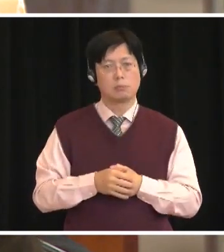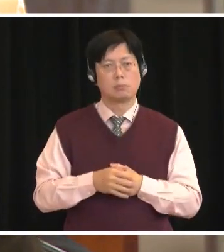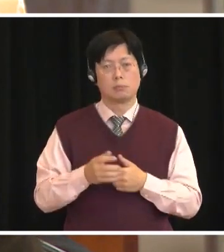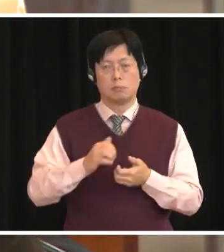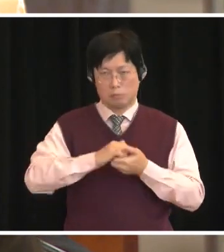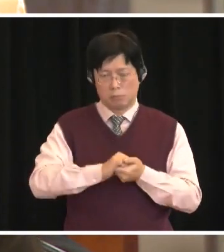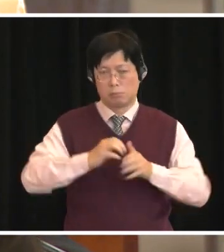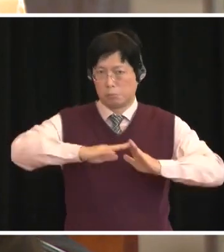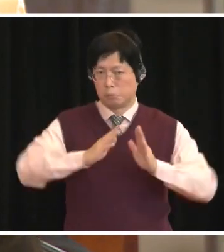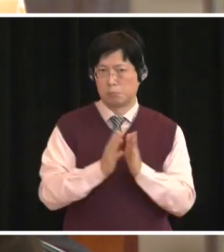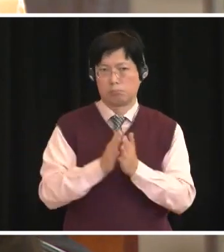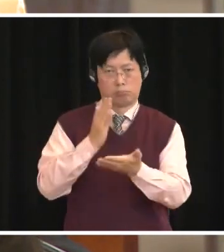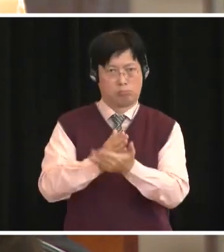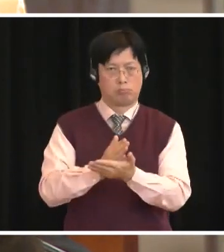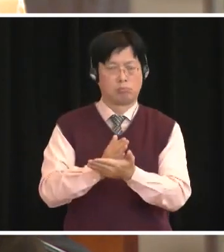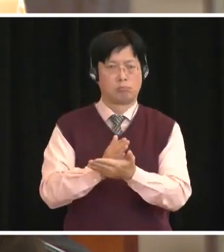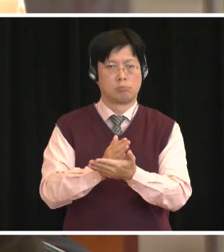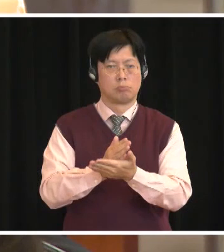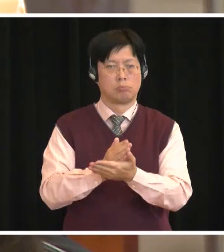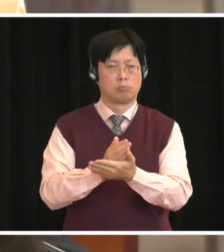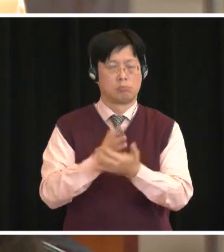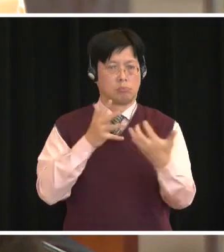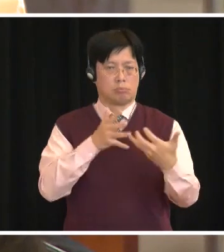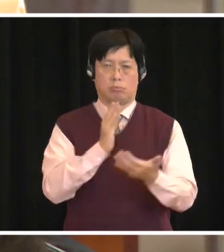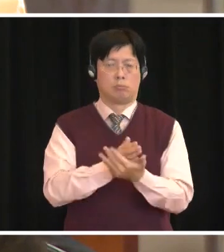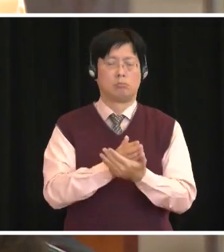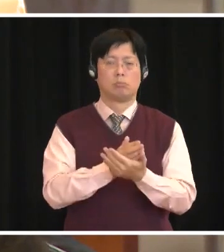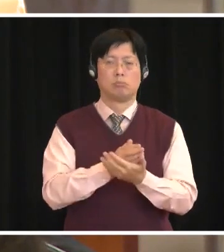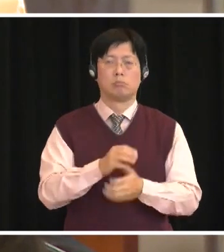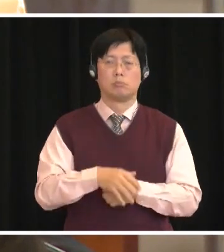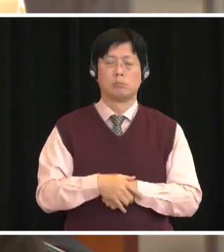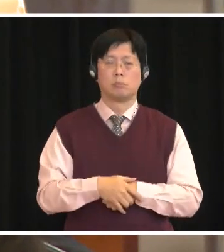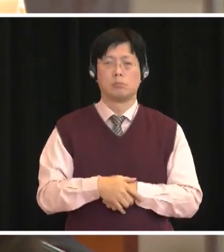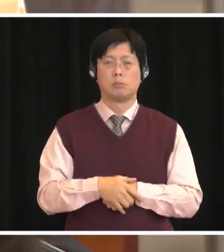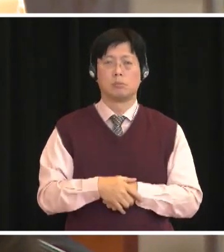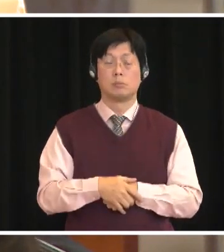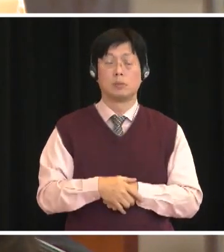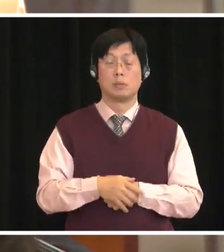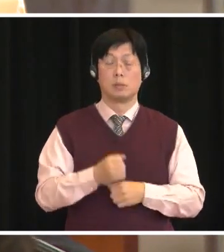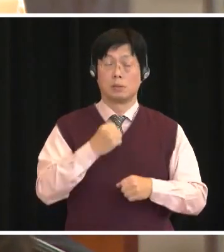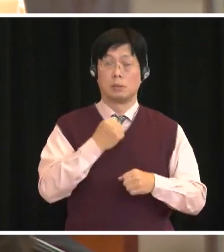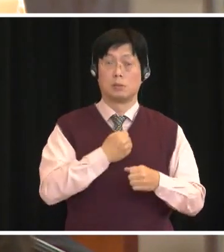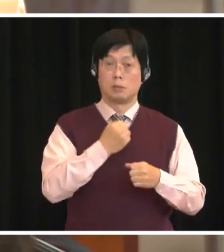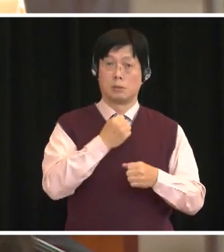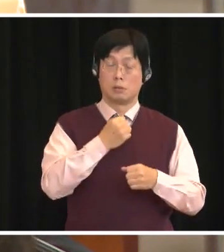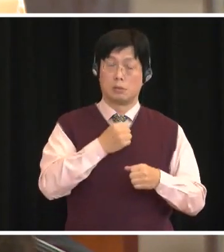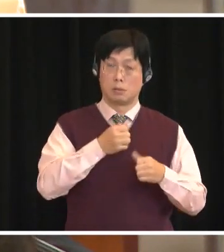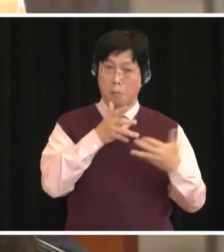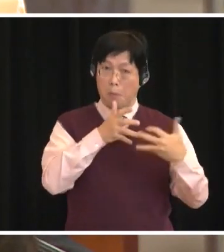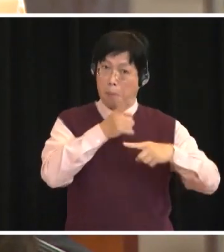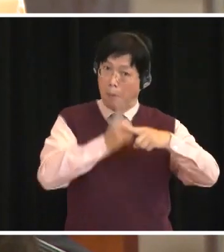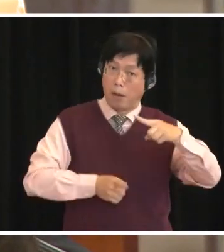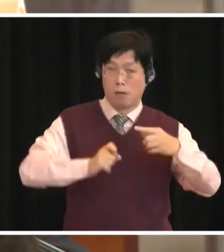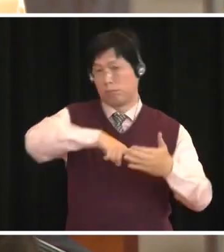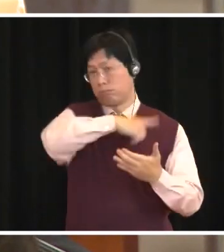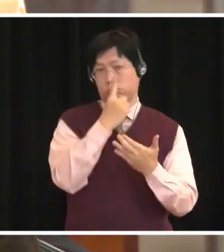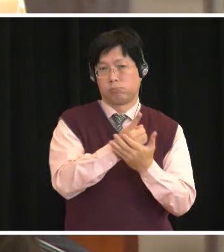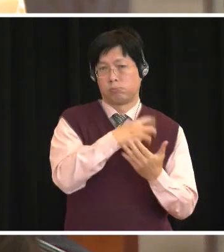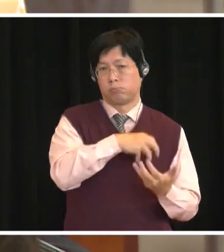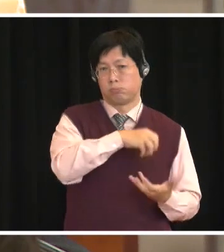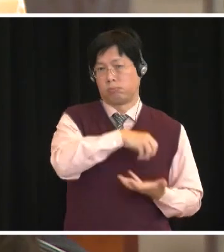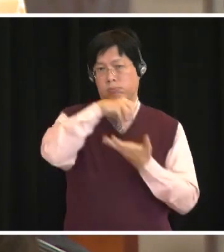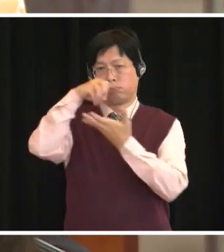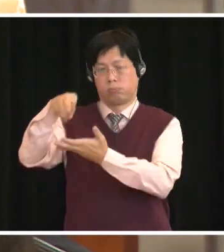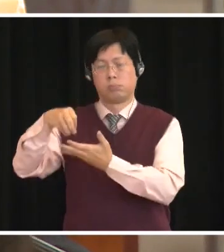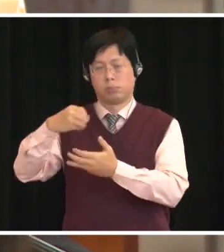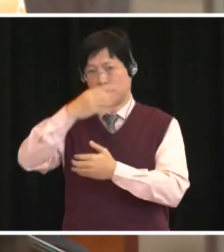files a submission based on the Habeas Corpus Act, we have to terminate and